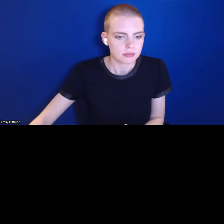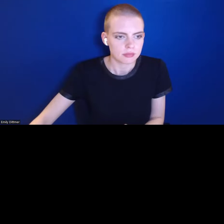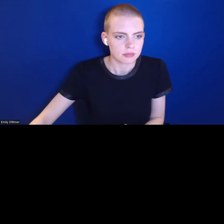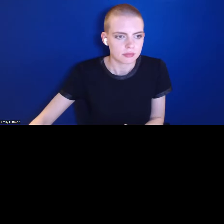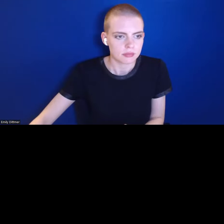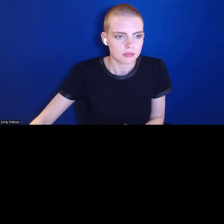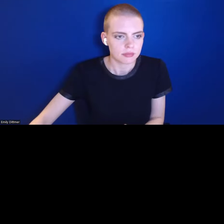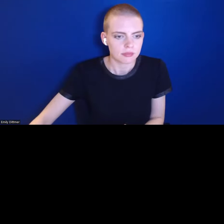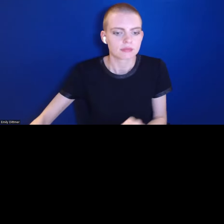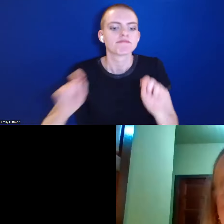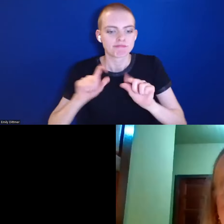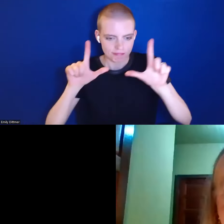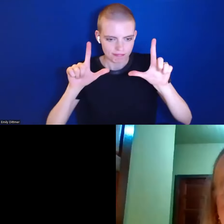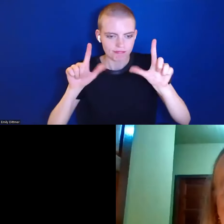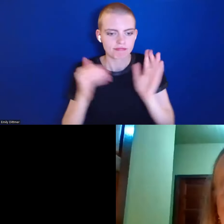there she is.